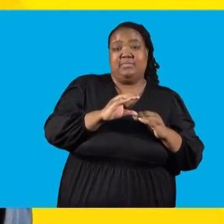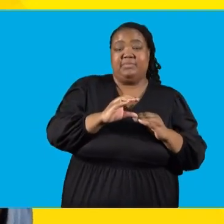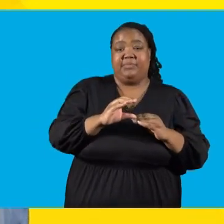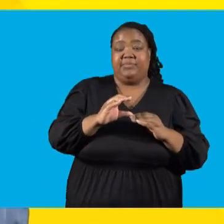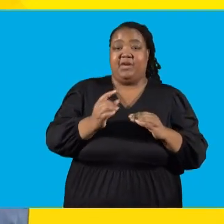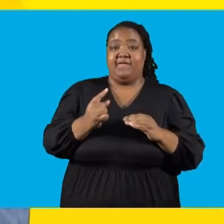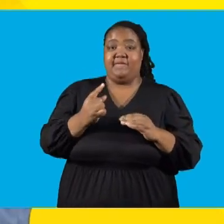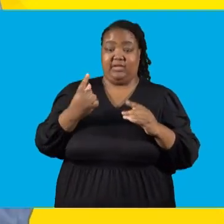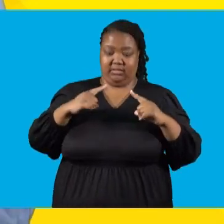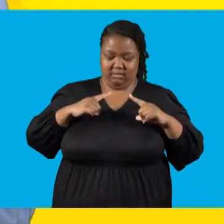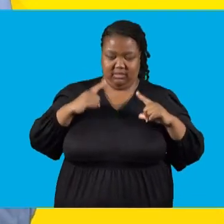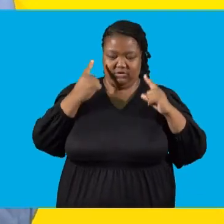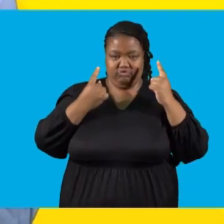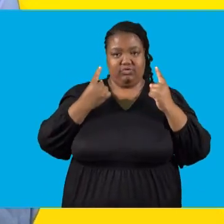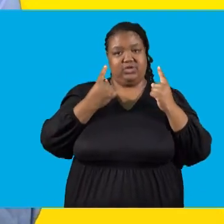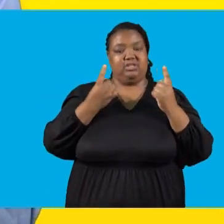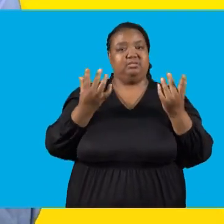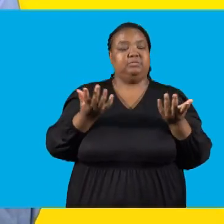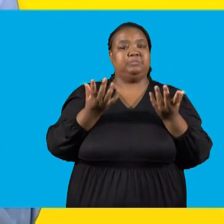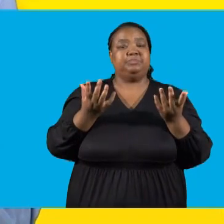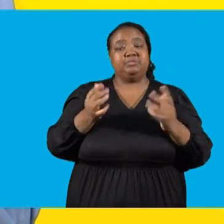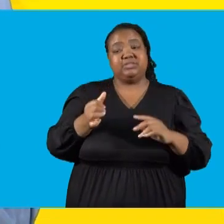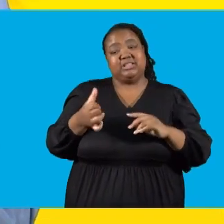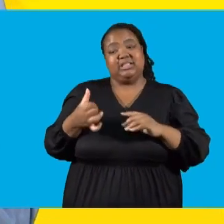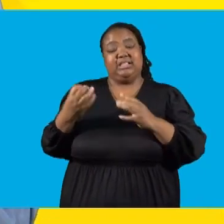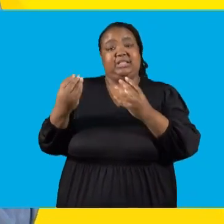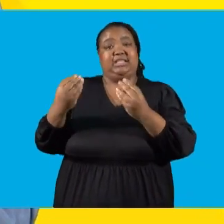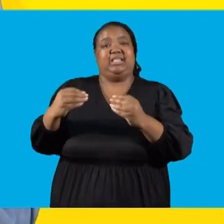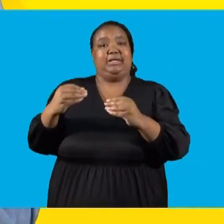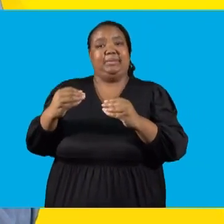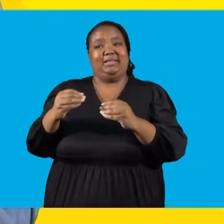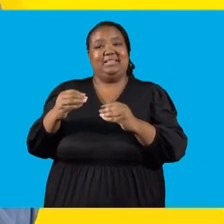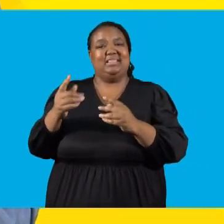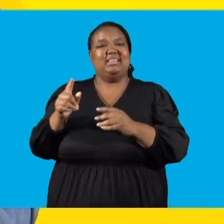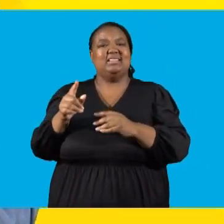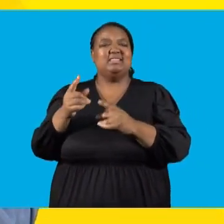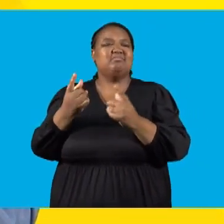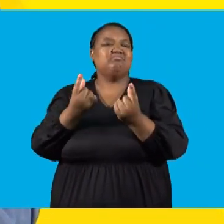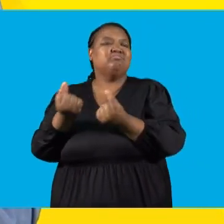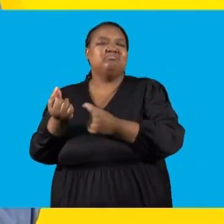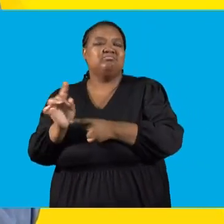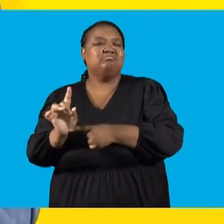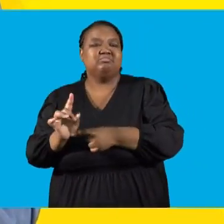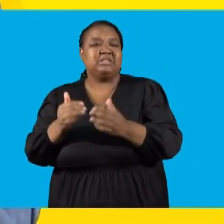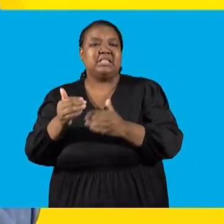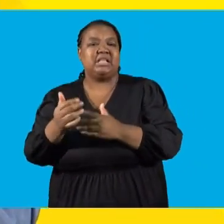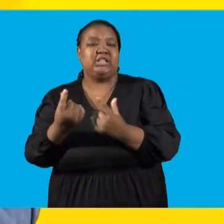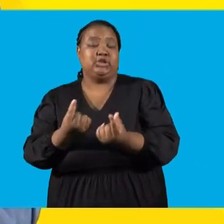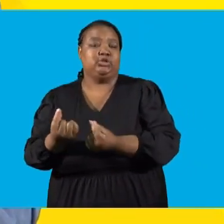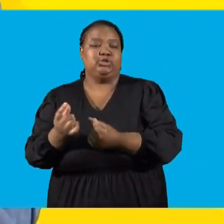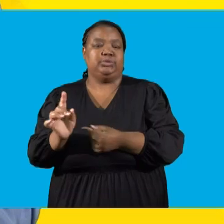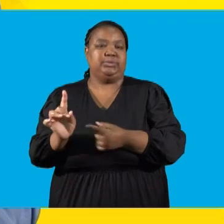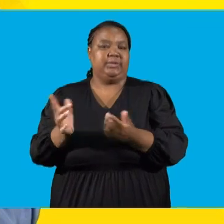products, it has to consider what is the likely next move that is going to be